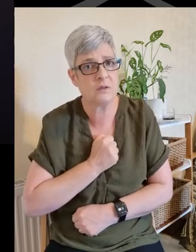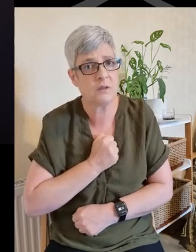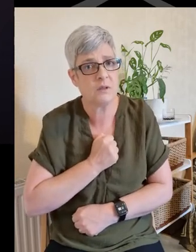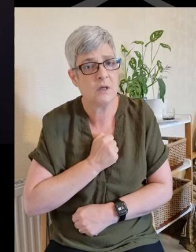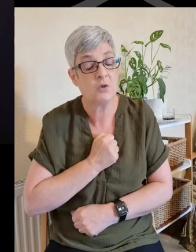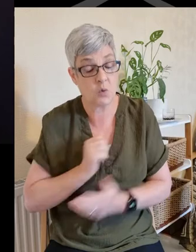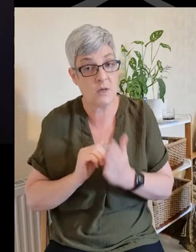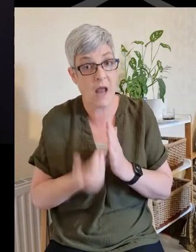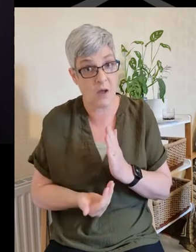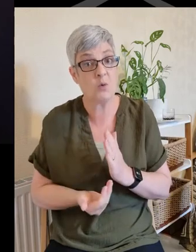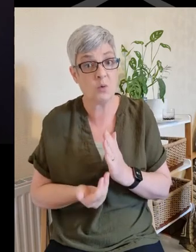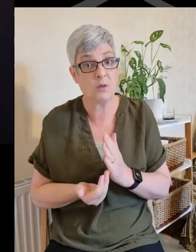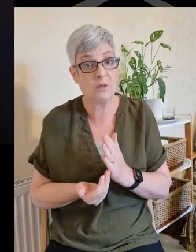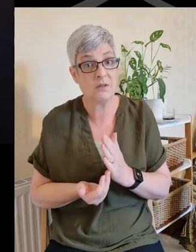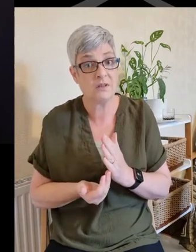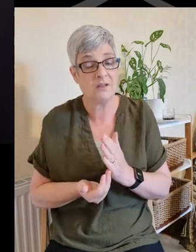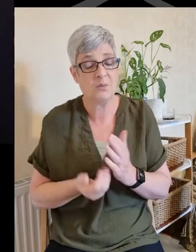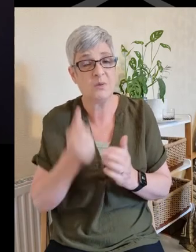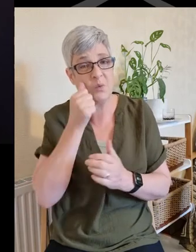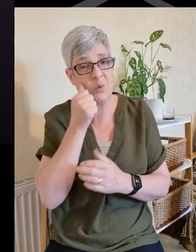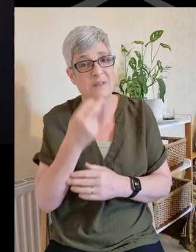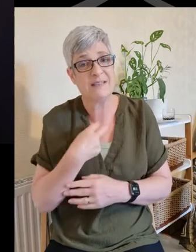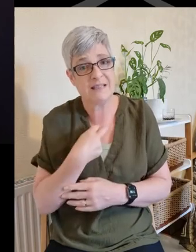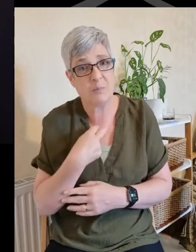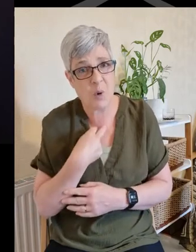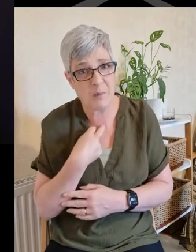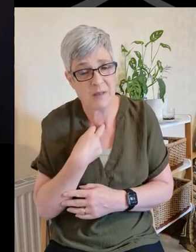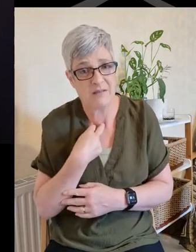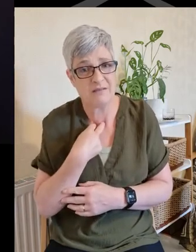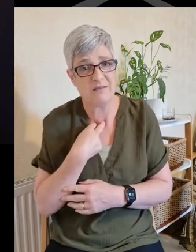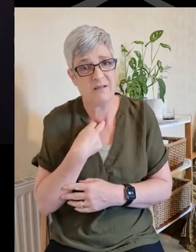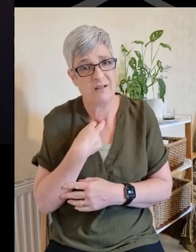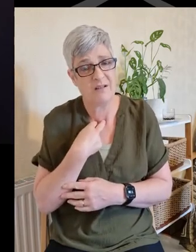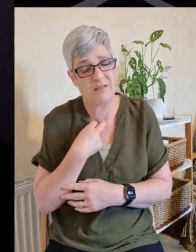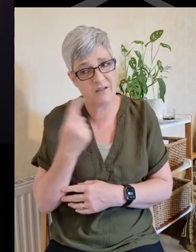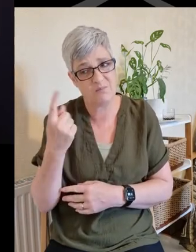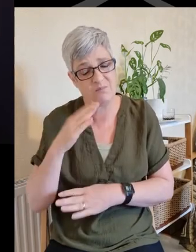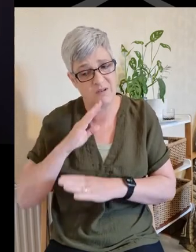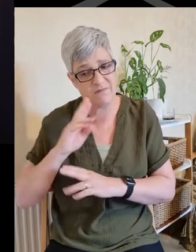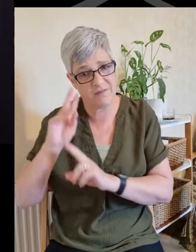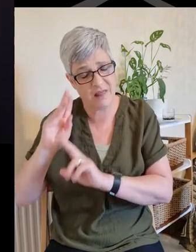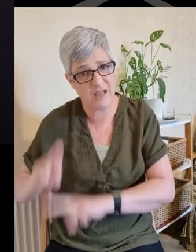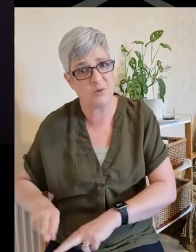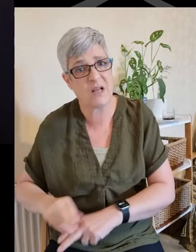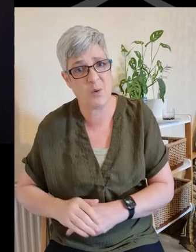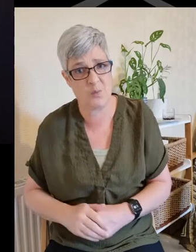So might we now know the disappointment of letting you down.